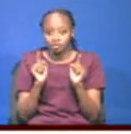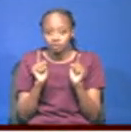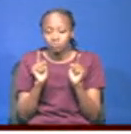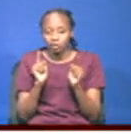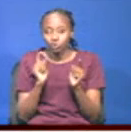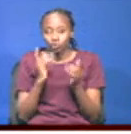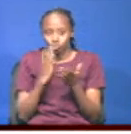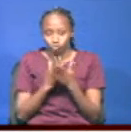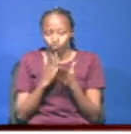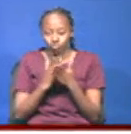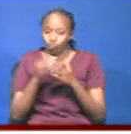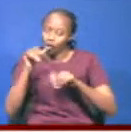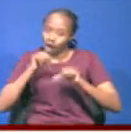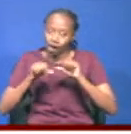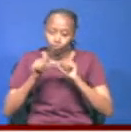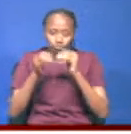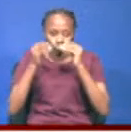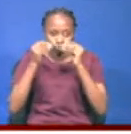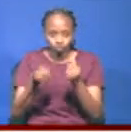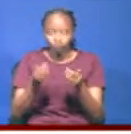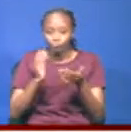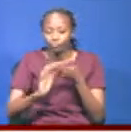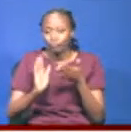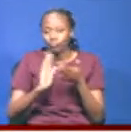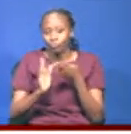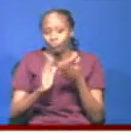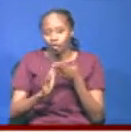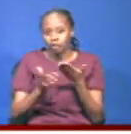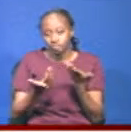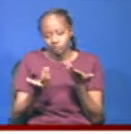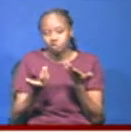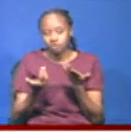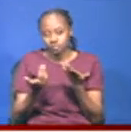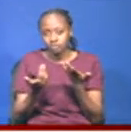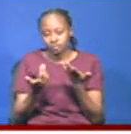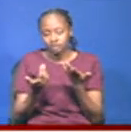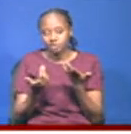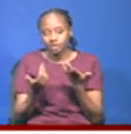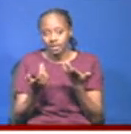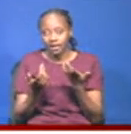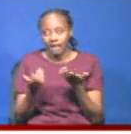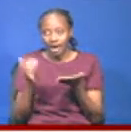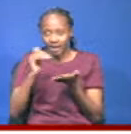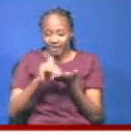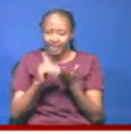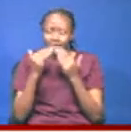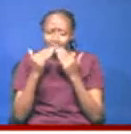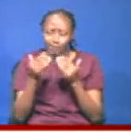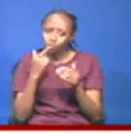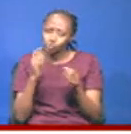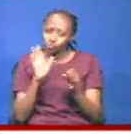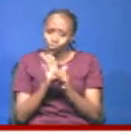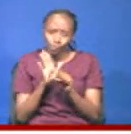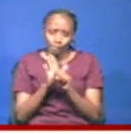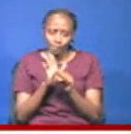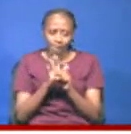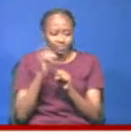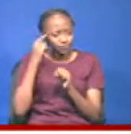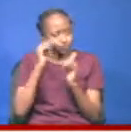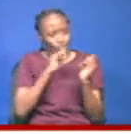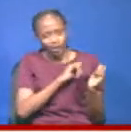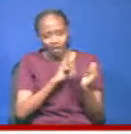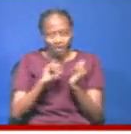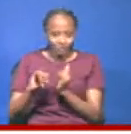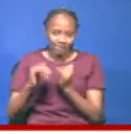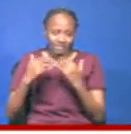than what we did with COVID. Again, thank you so much for inviting me,